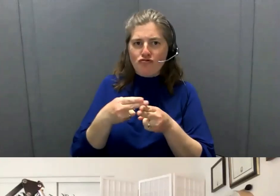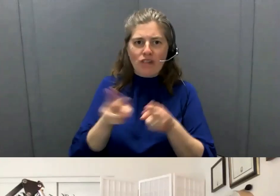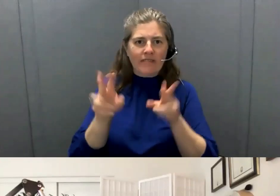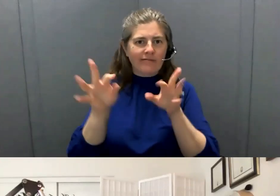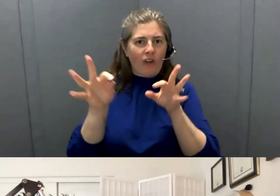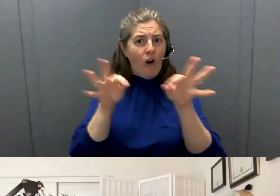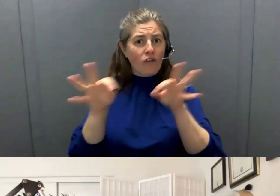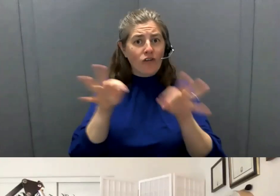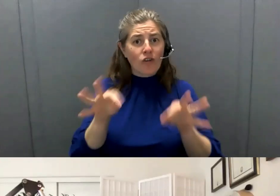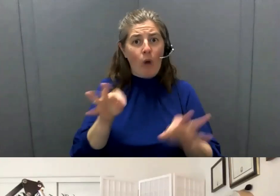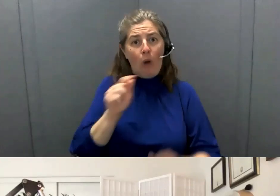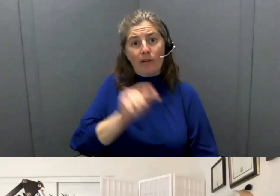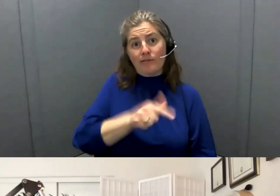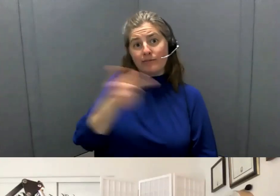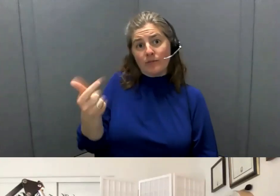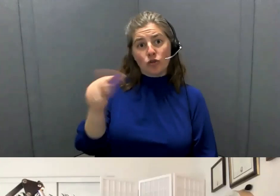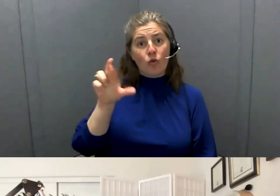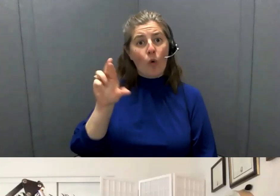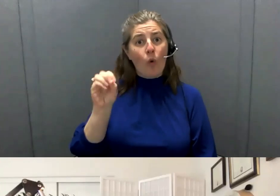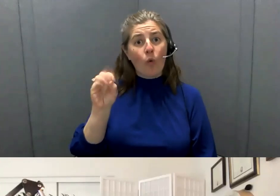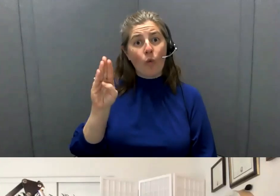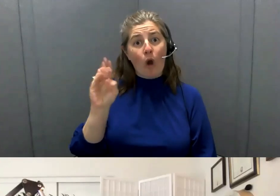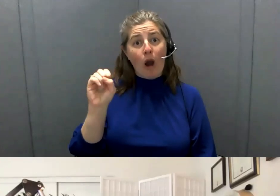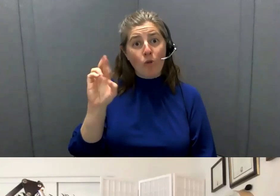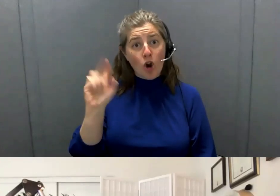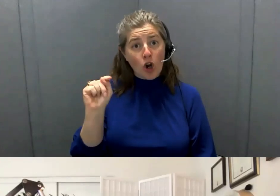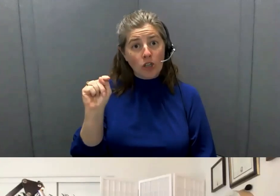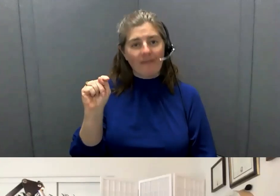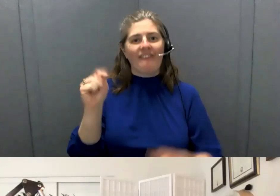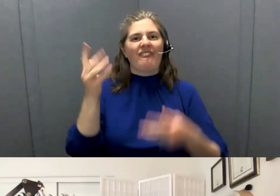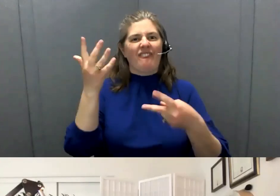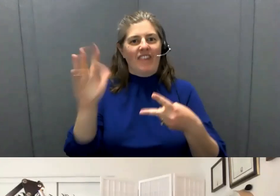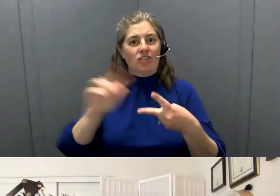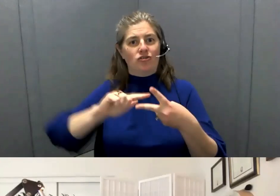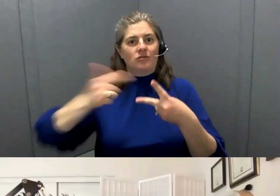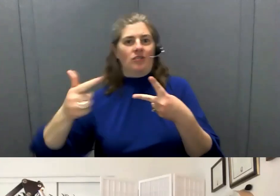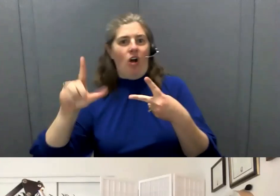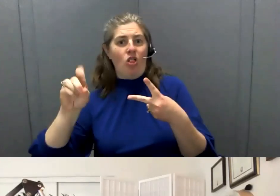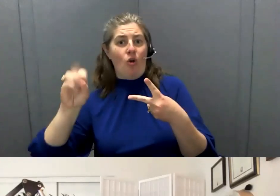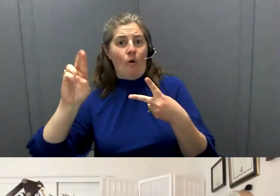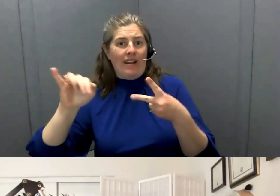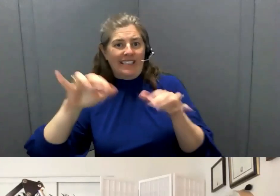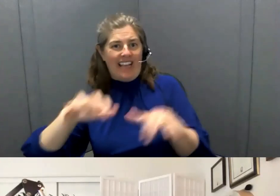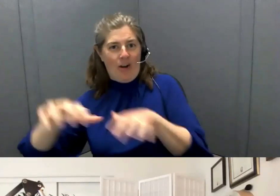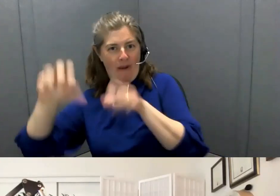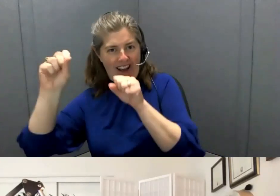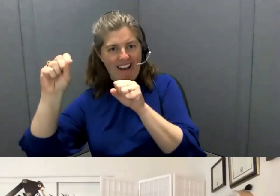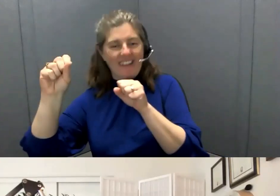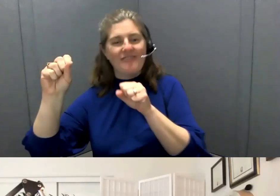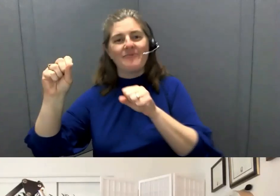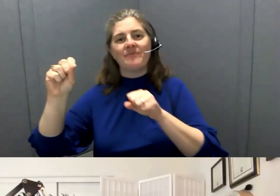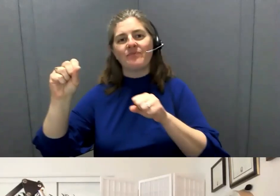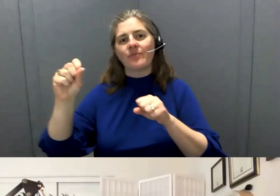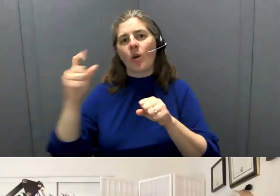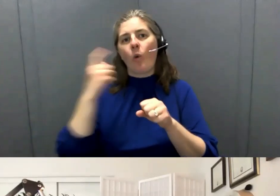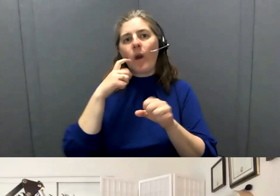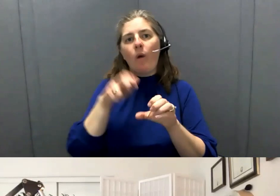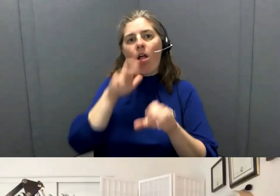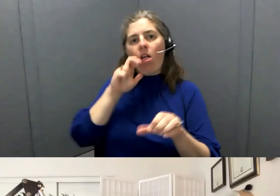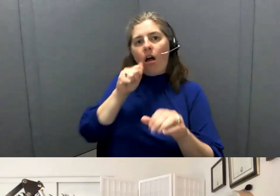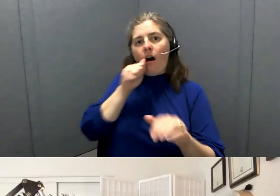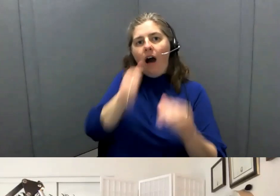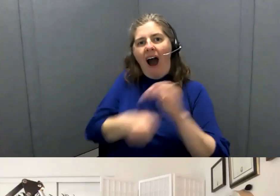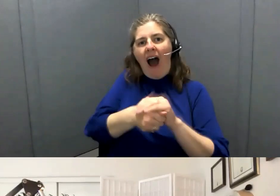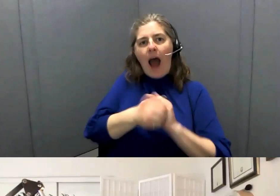overview, let me just turn it over to Robert, and then kind of Laurie, take it away, and we will seclude our